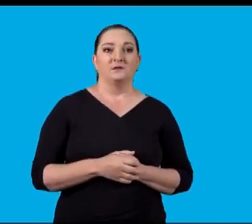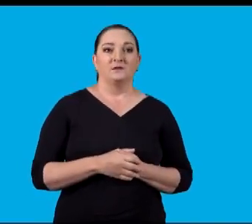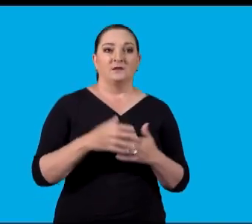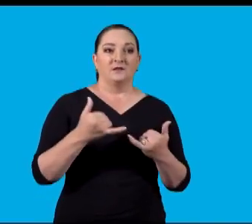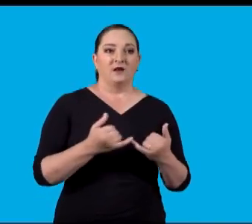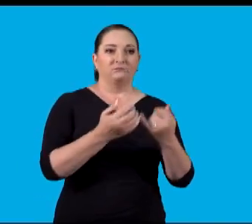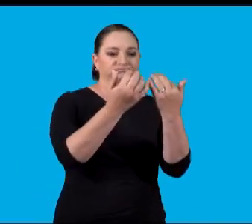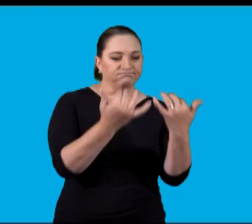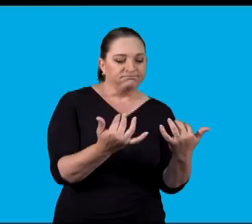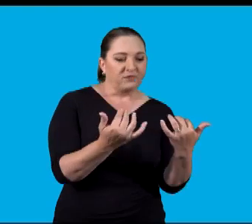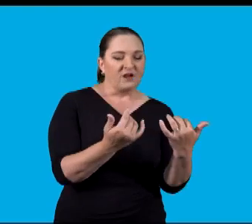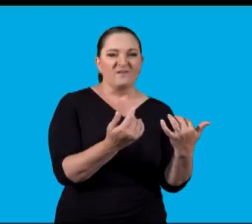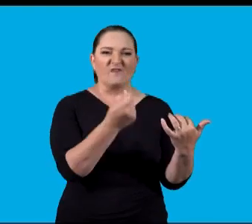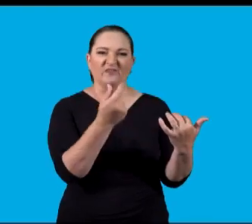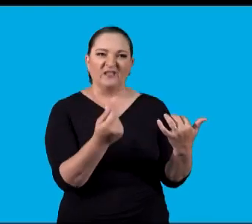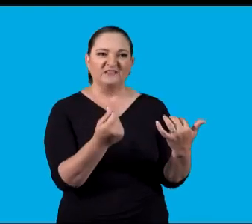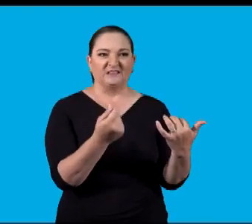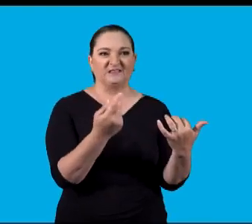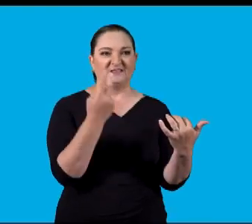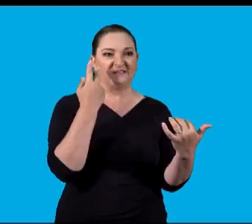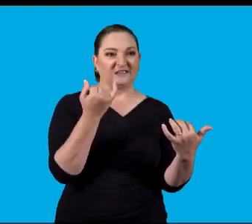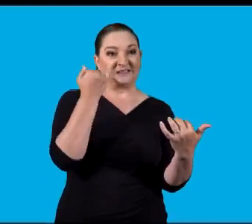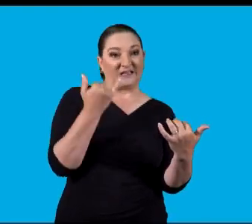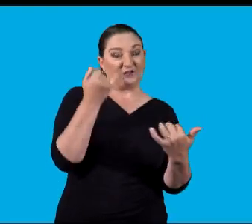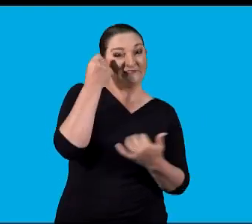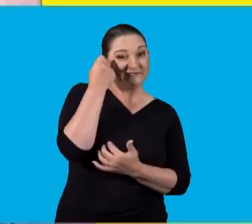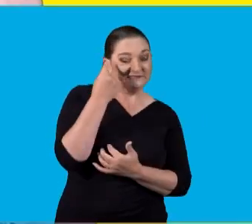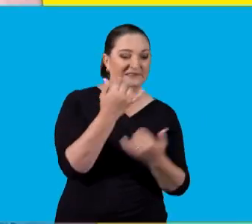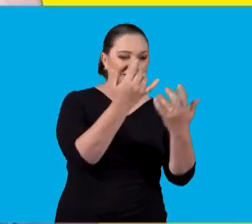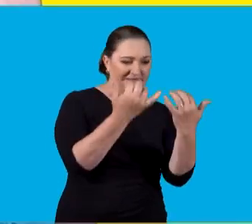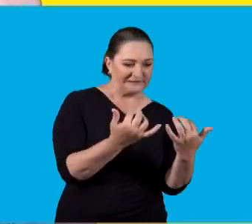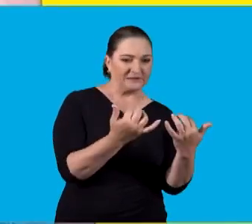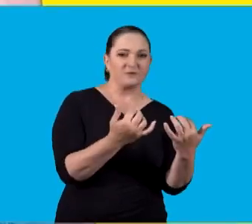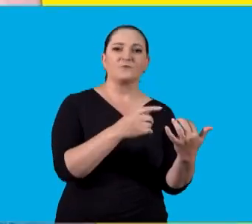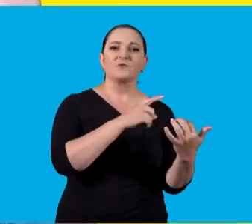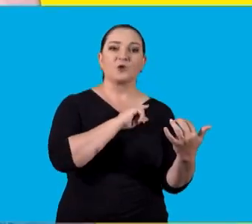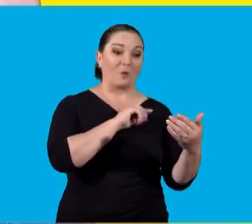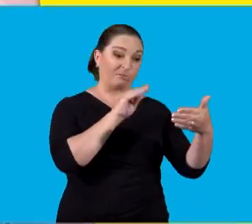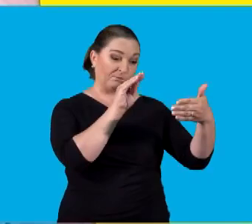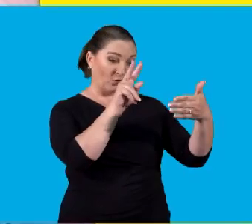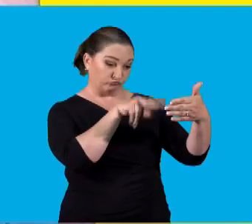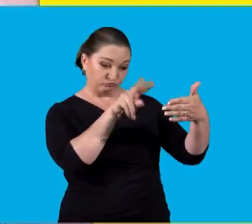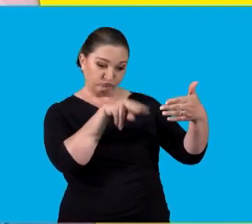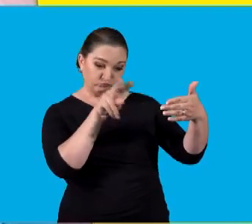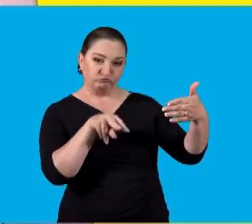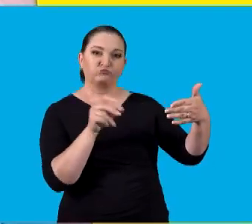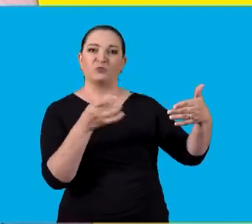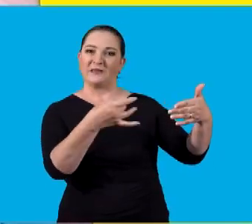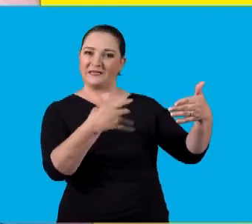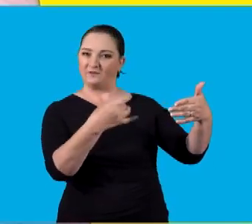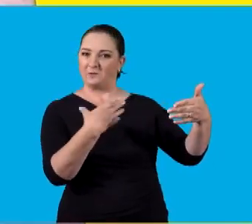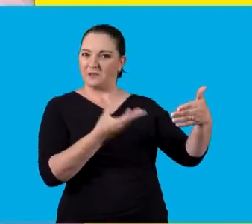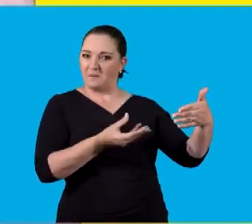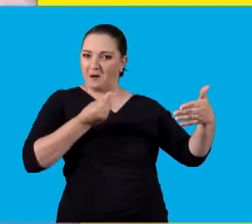of the statement of financial position, because when we prepare our cash flow statement, we also get information from the statement of financial